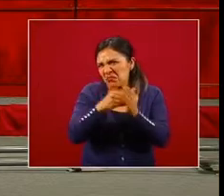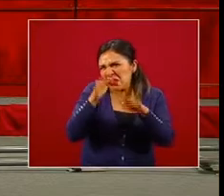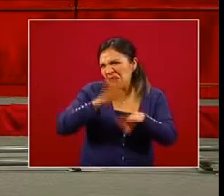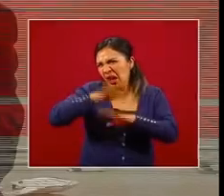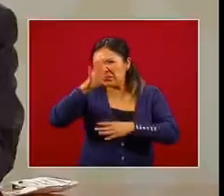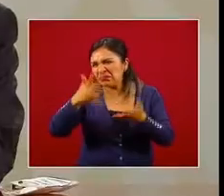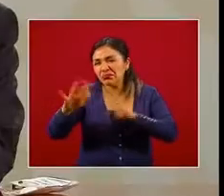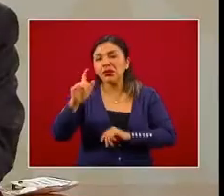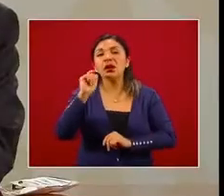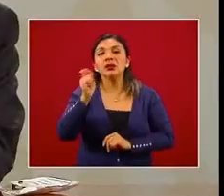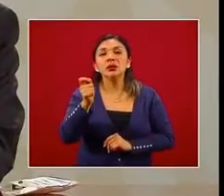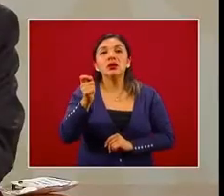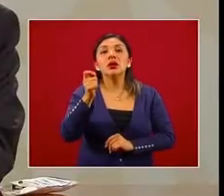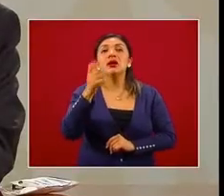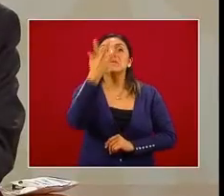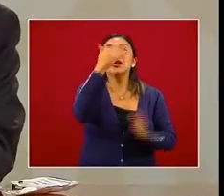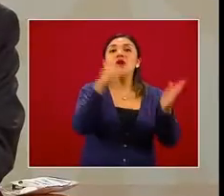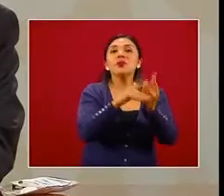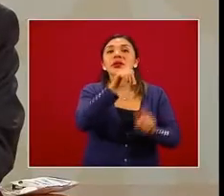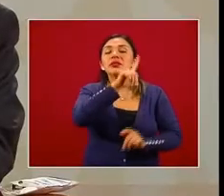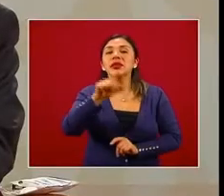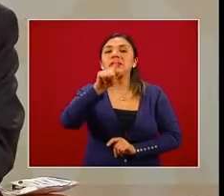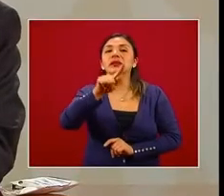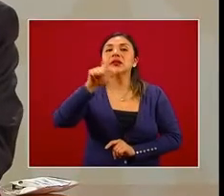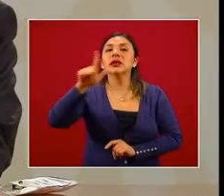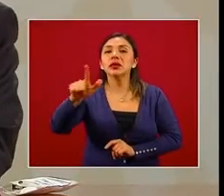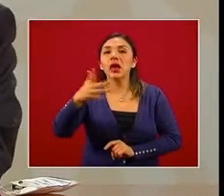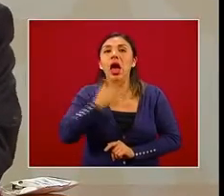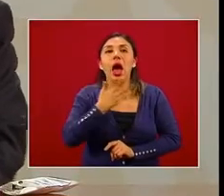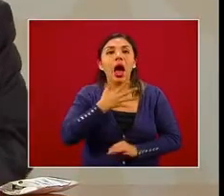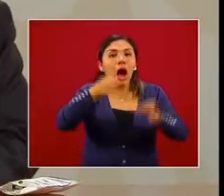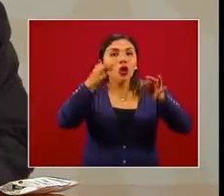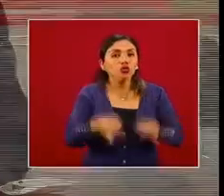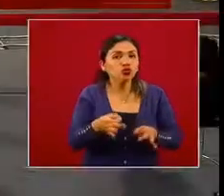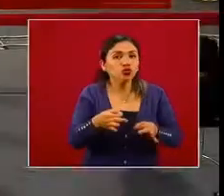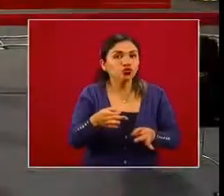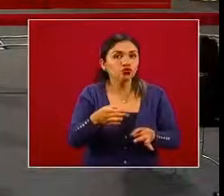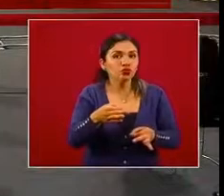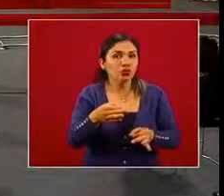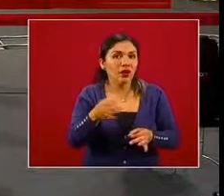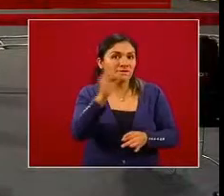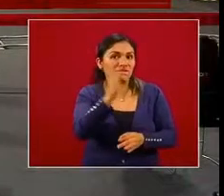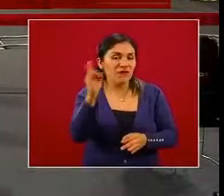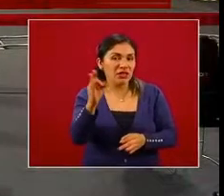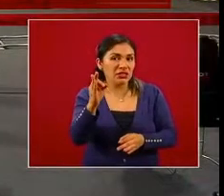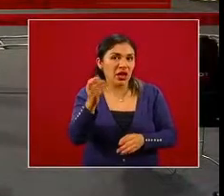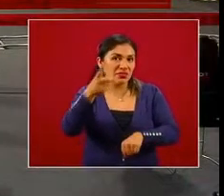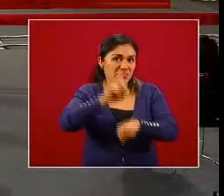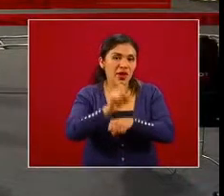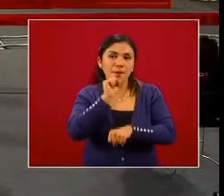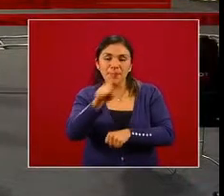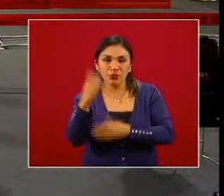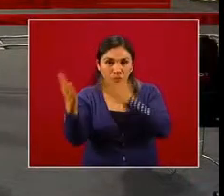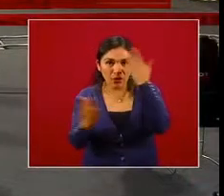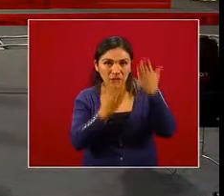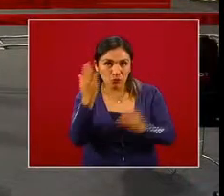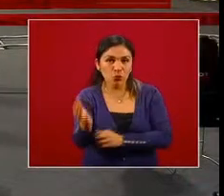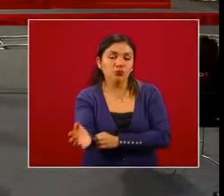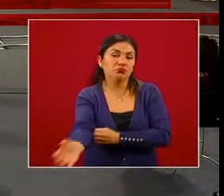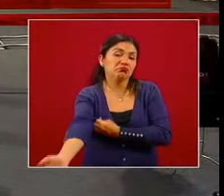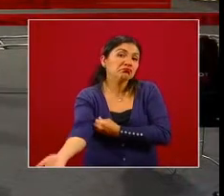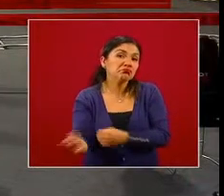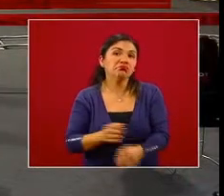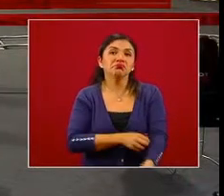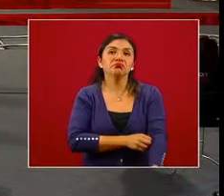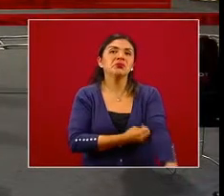registered as a confirmed case, or for example, they're one of the 5,000, almost 6,000 cases that we've had up to the cutoff